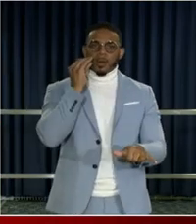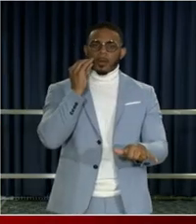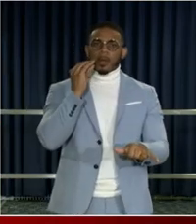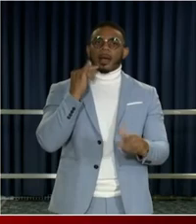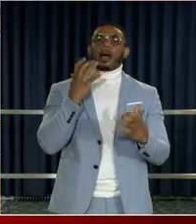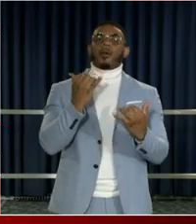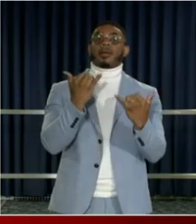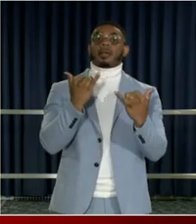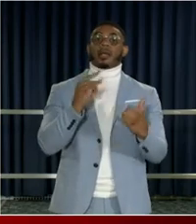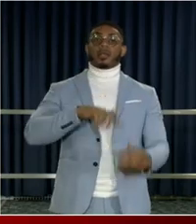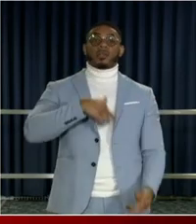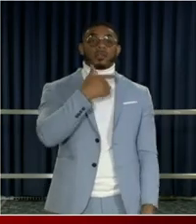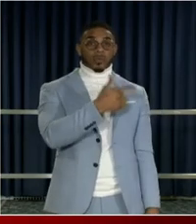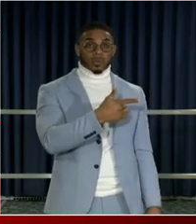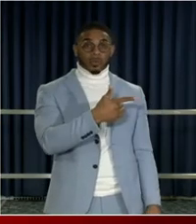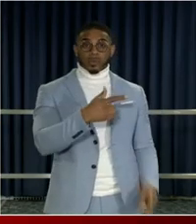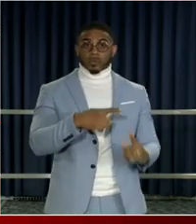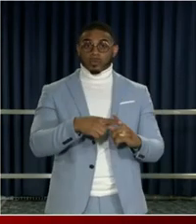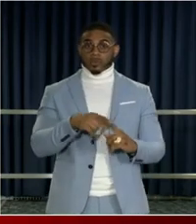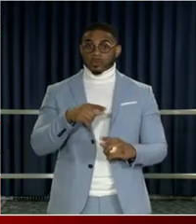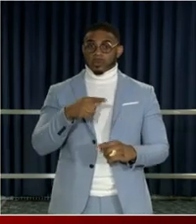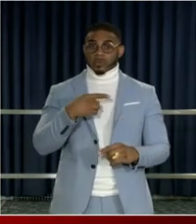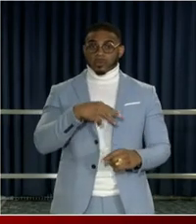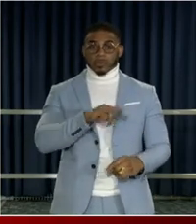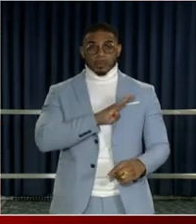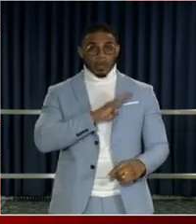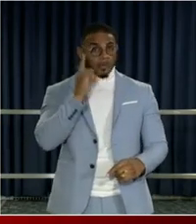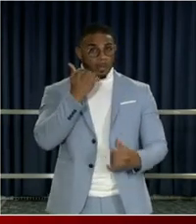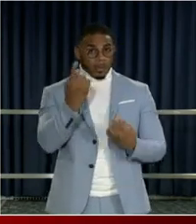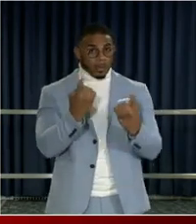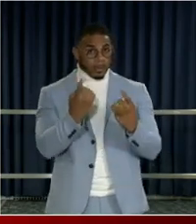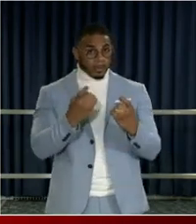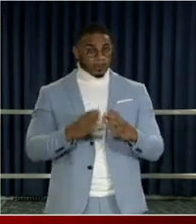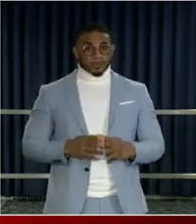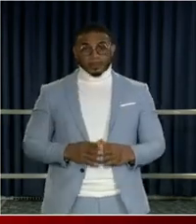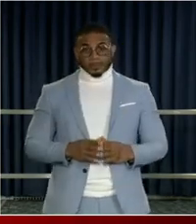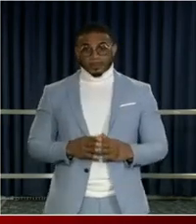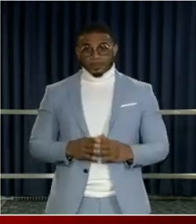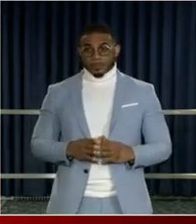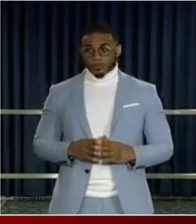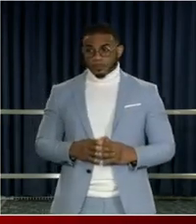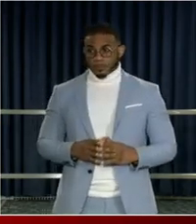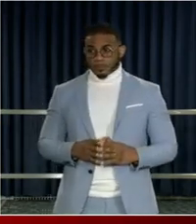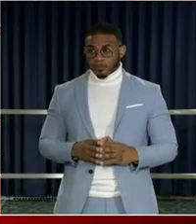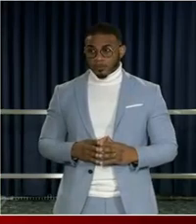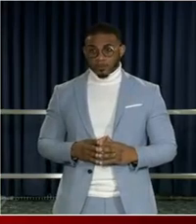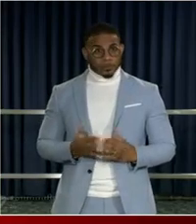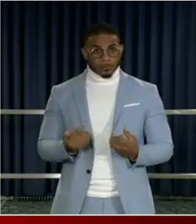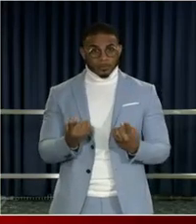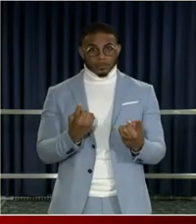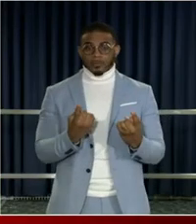I would like to now turn it back over to our mayor for any questions. Okay. We'll take